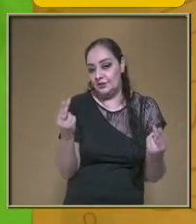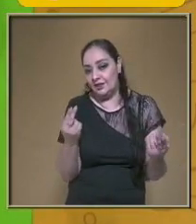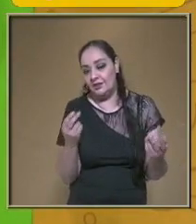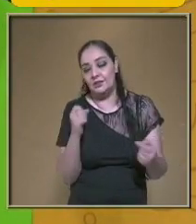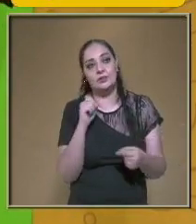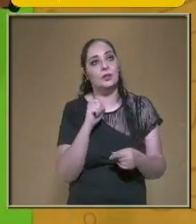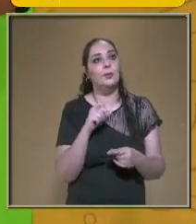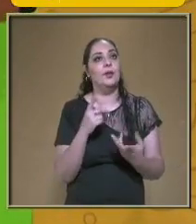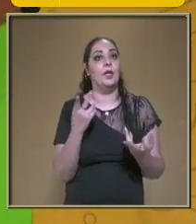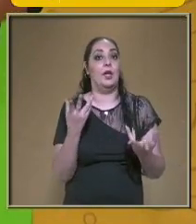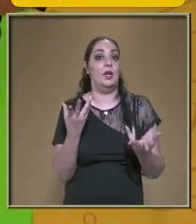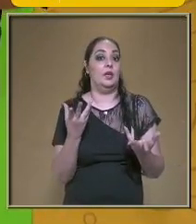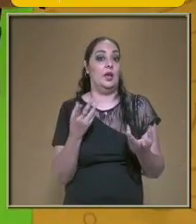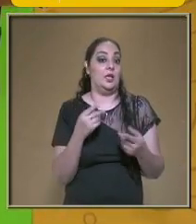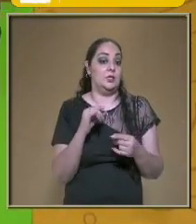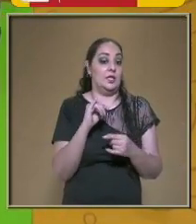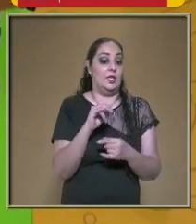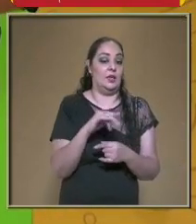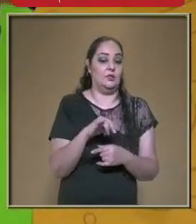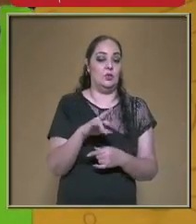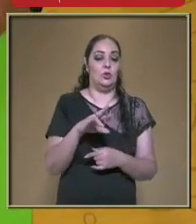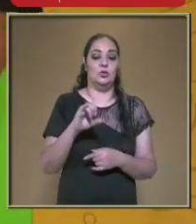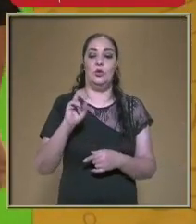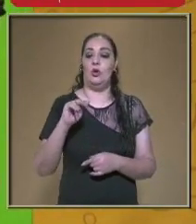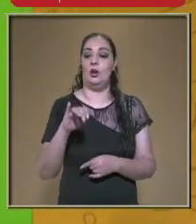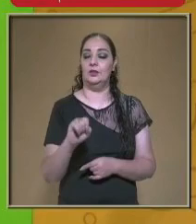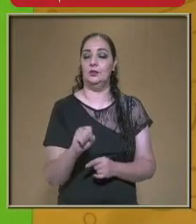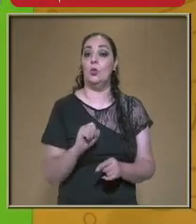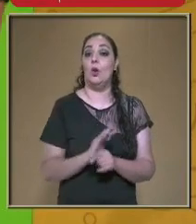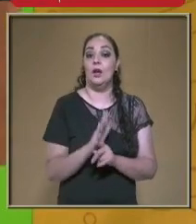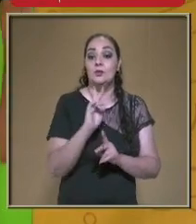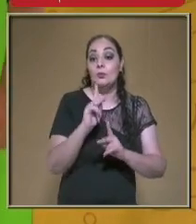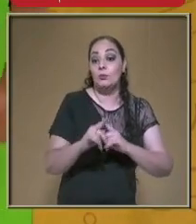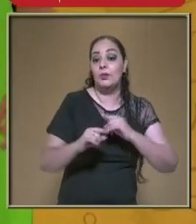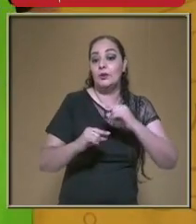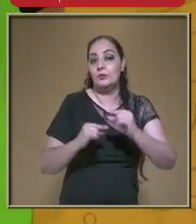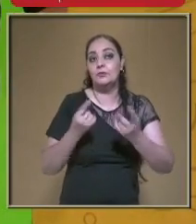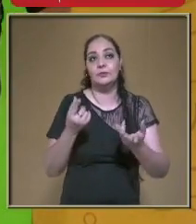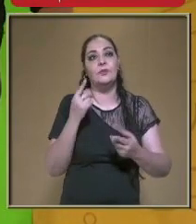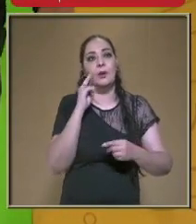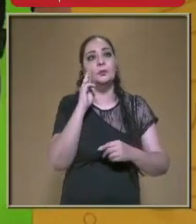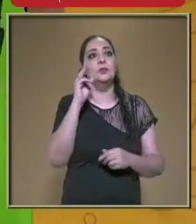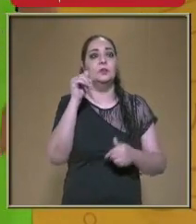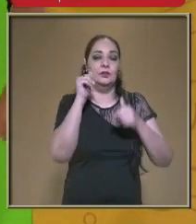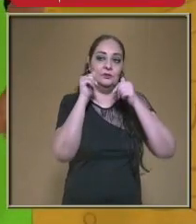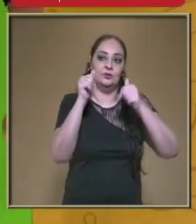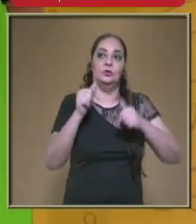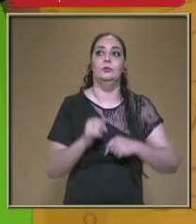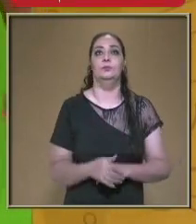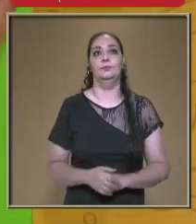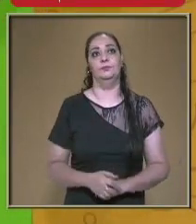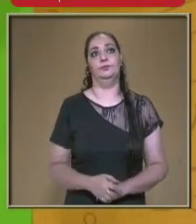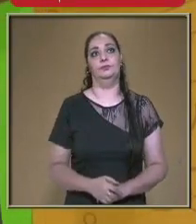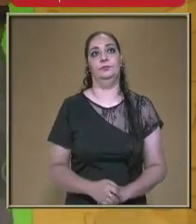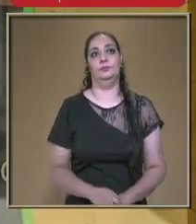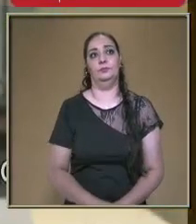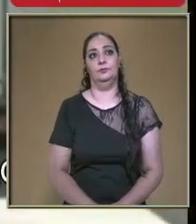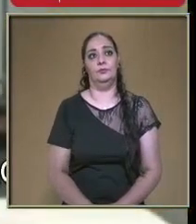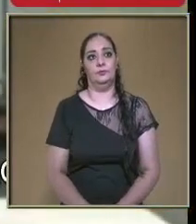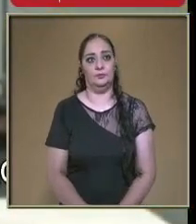the instructions? What is the process? Please pay attention.